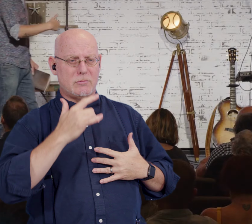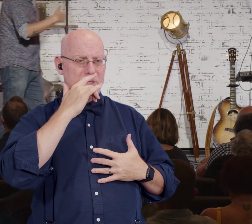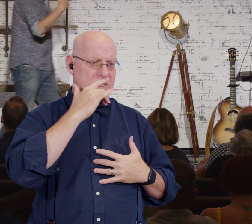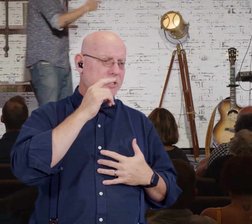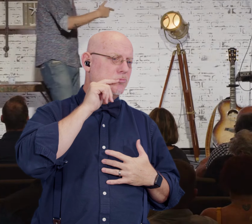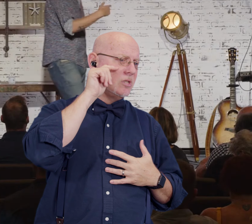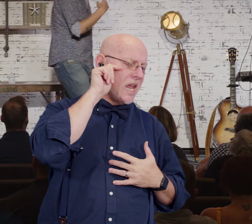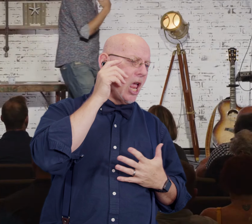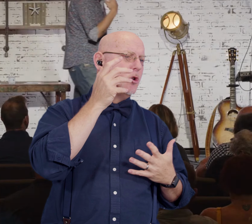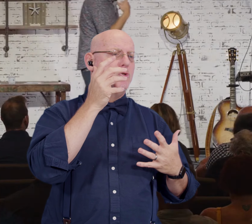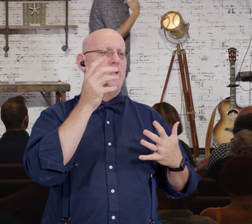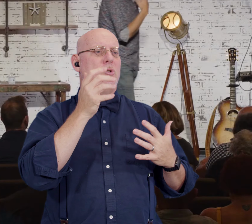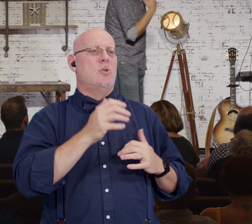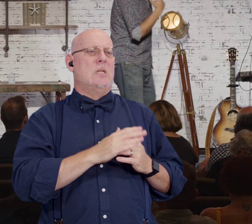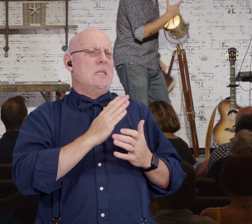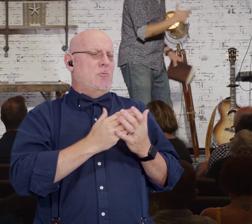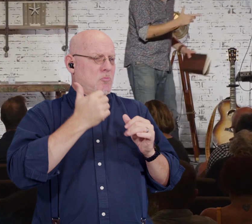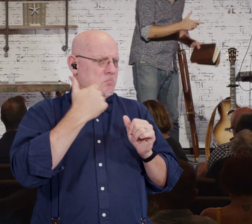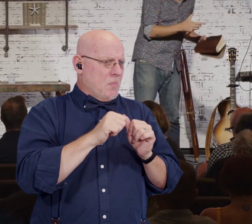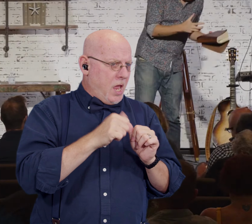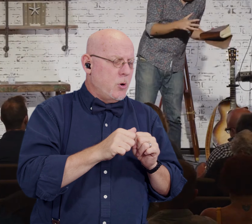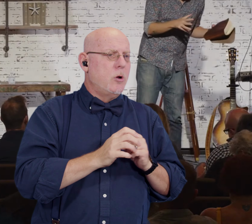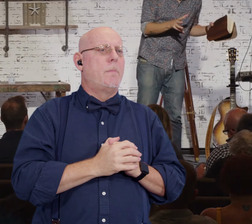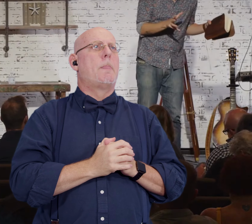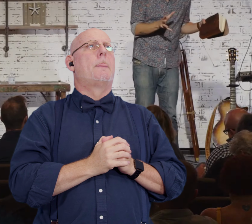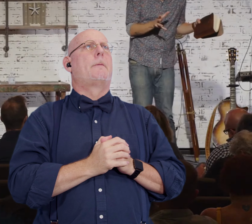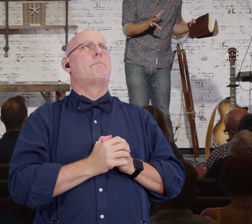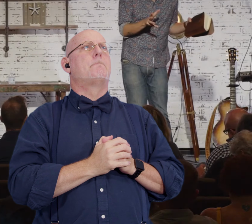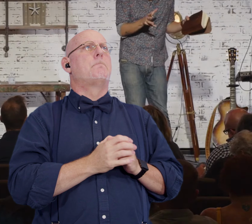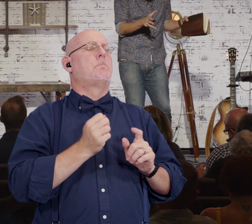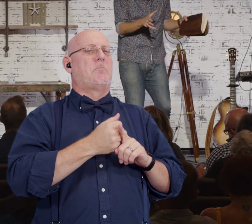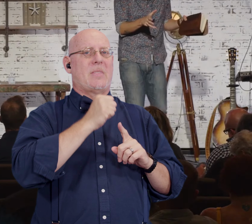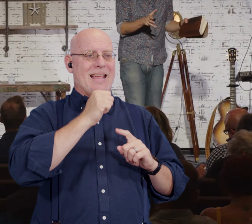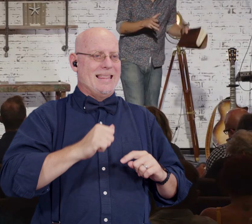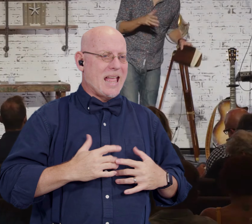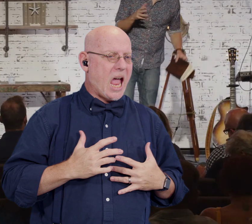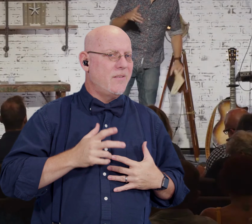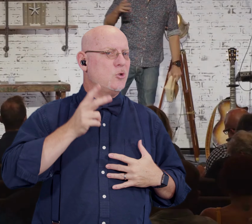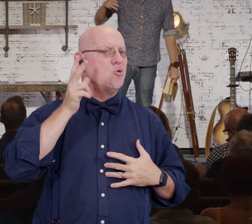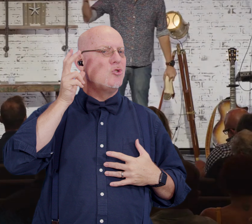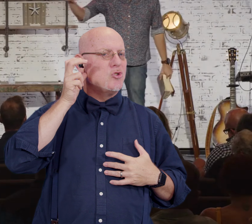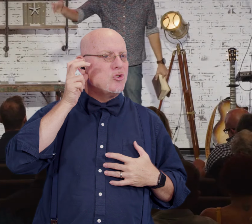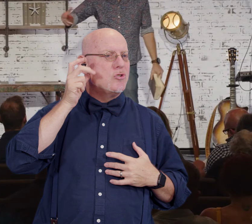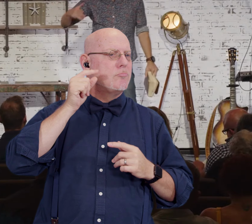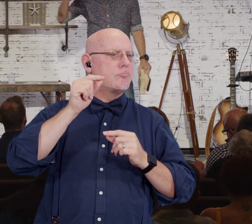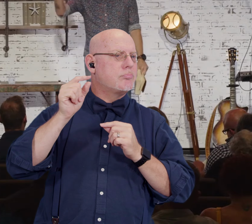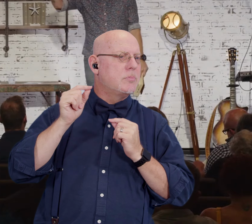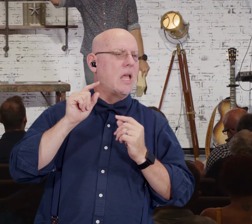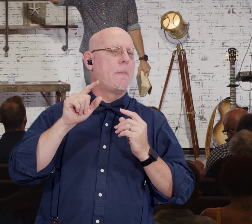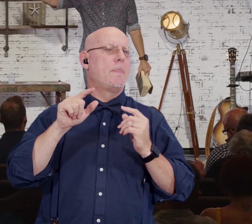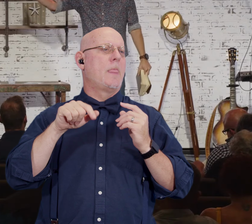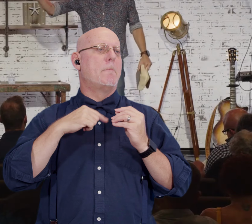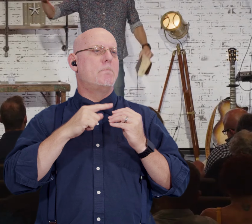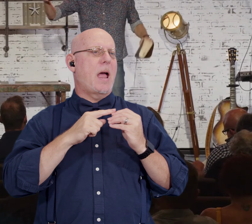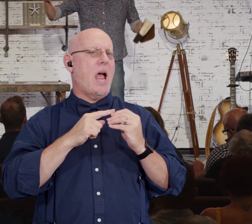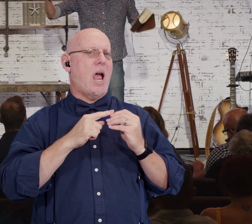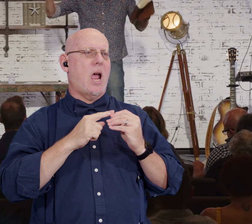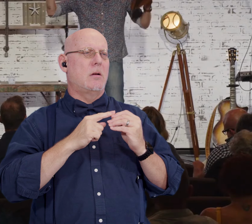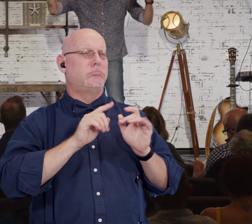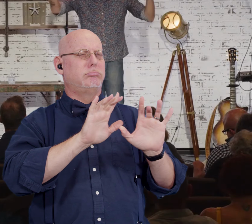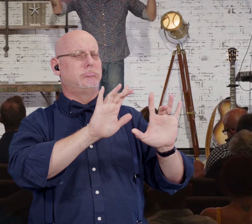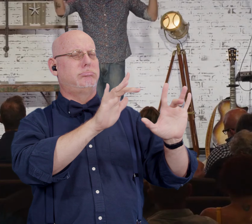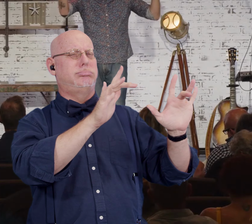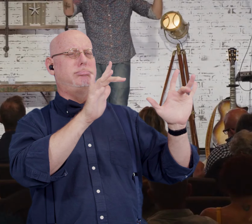You were kids, you were teenagers then. Some of you remember, and if you weren't alive, you've at least heard the stories and heard the rumors of